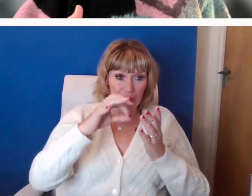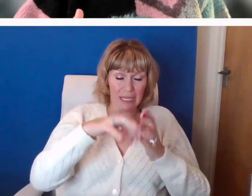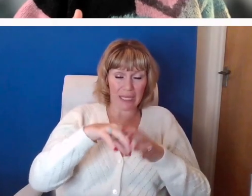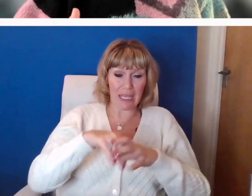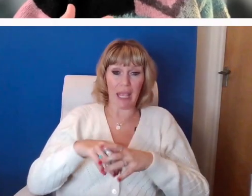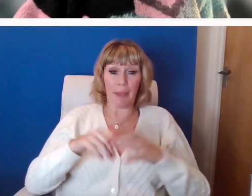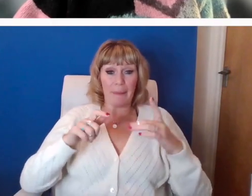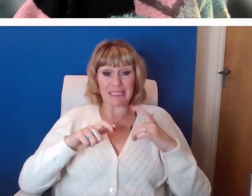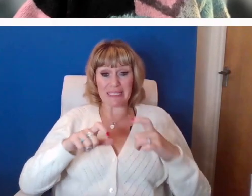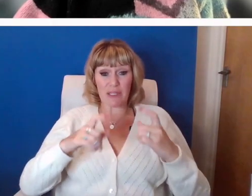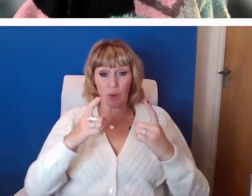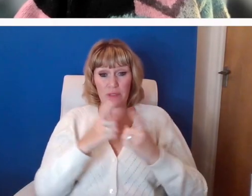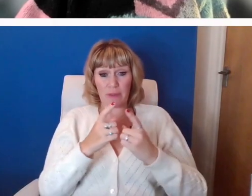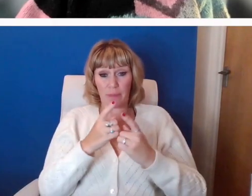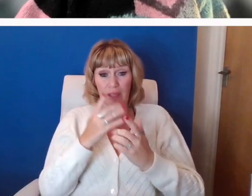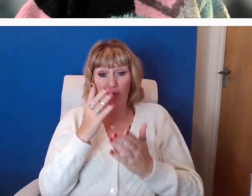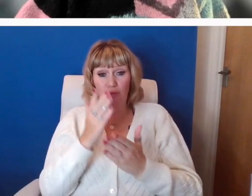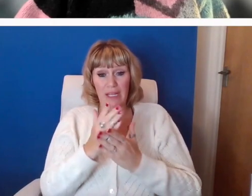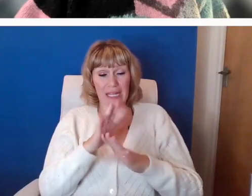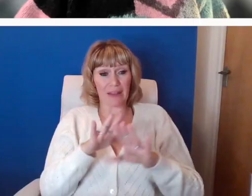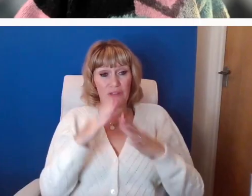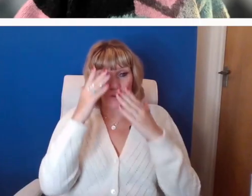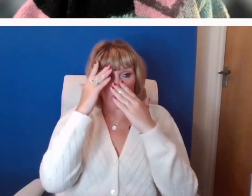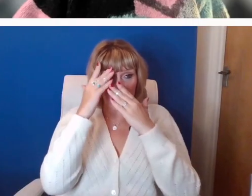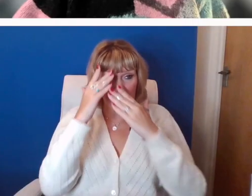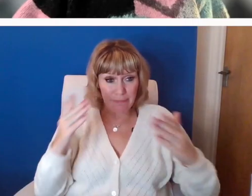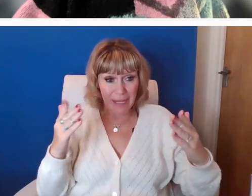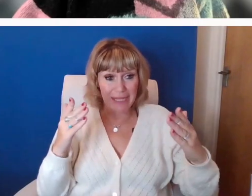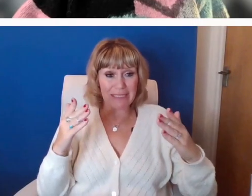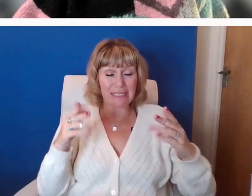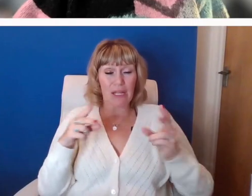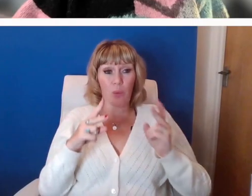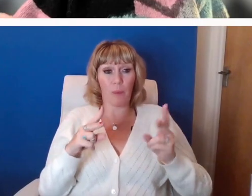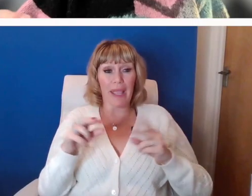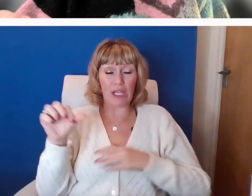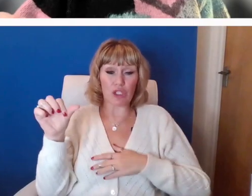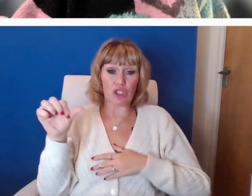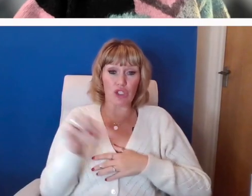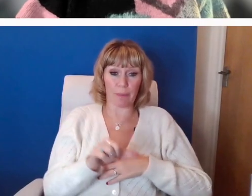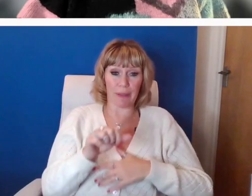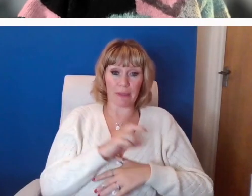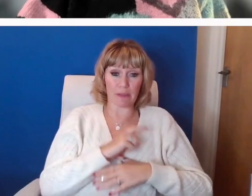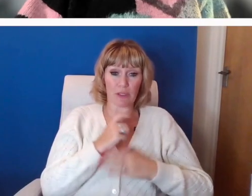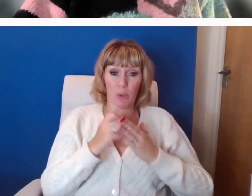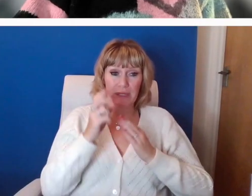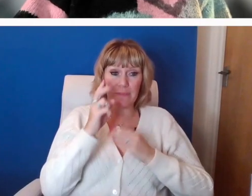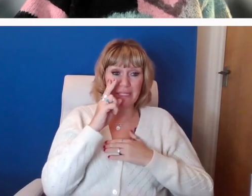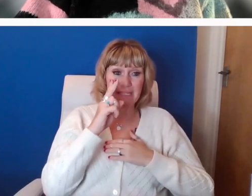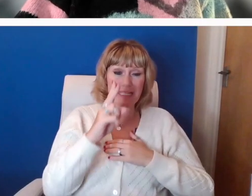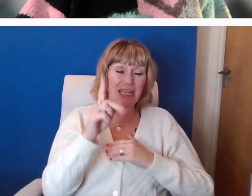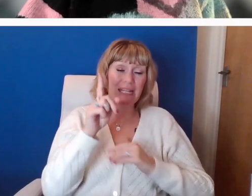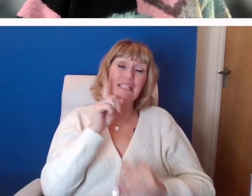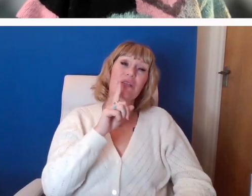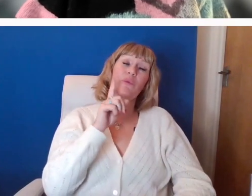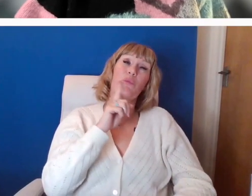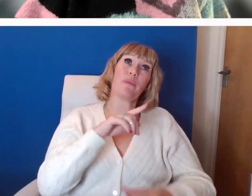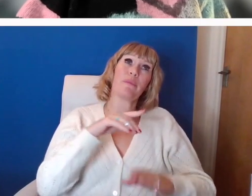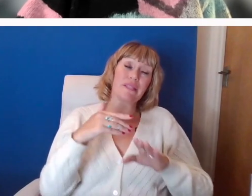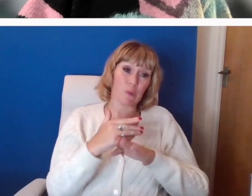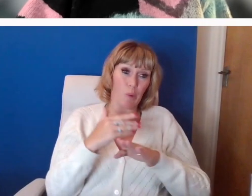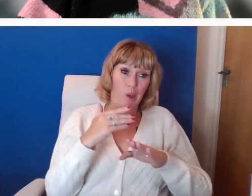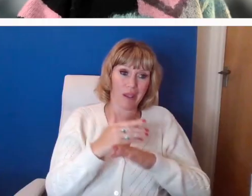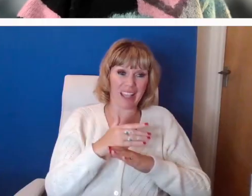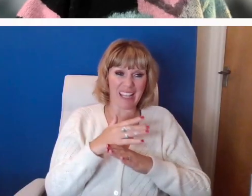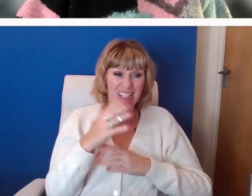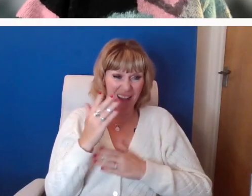still today not respected in the way that it should be because it's always been seen as a woman's work. Is it